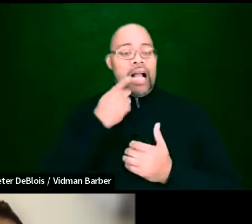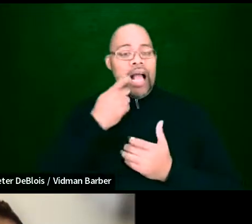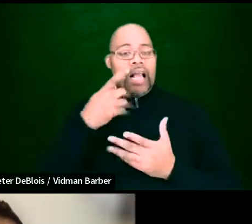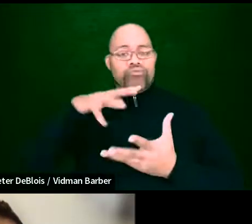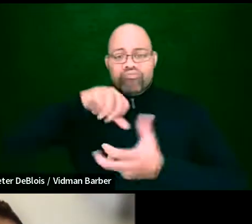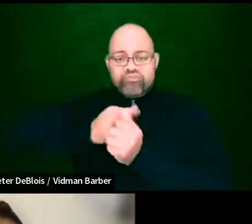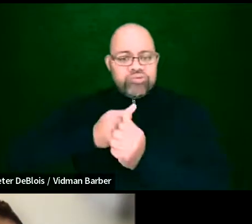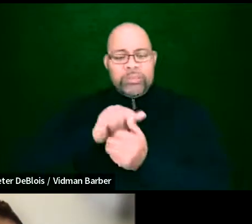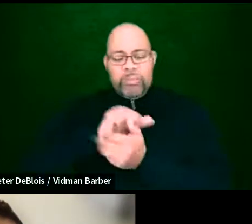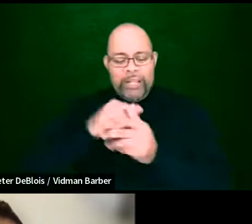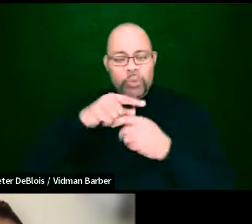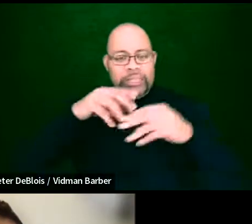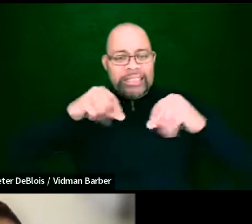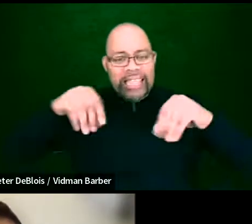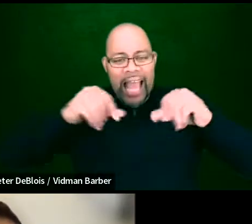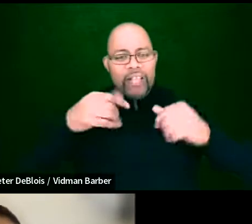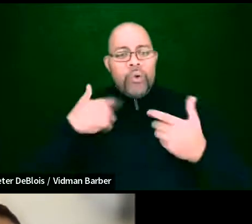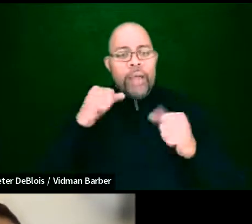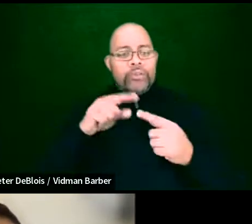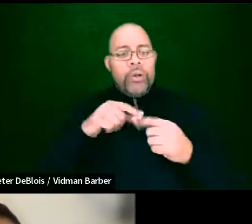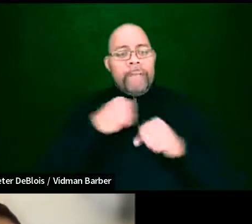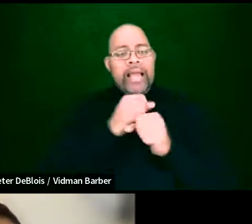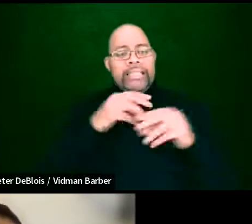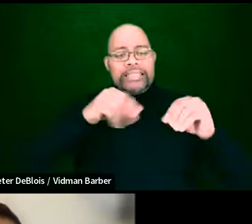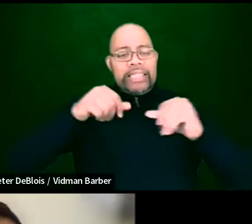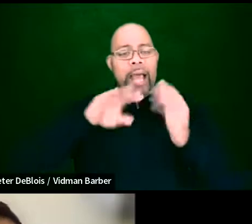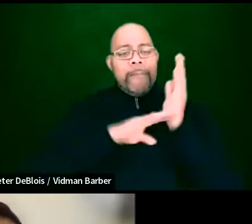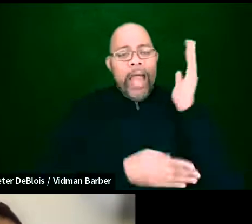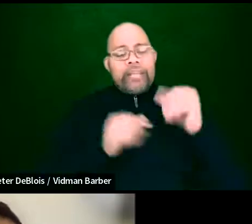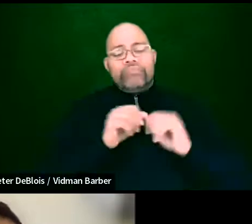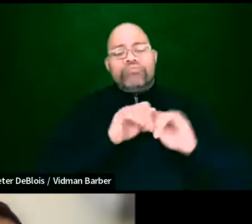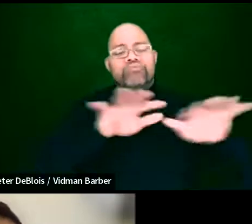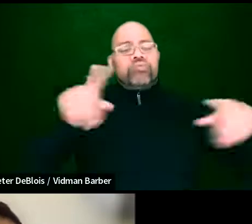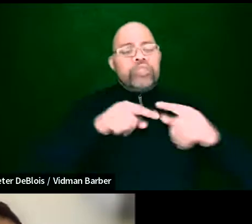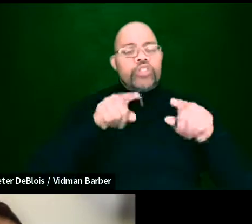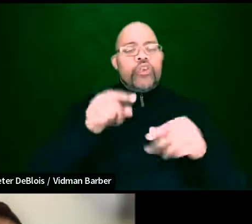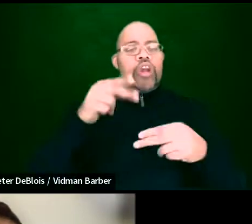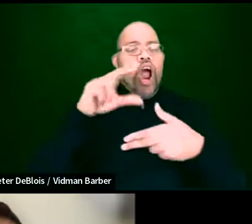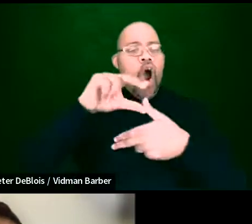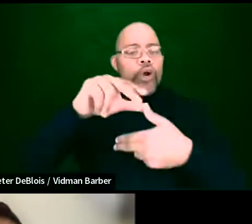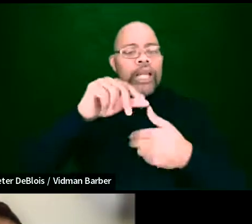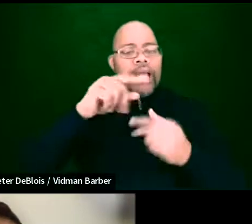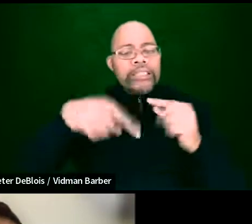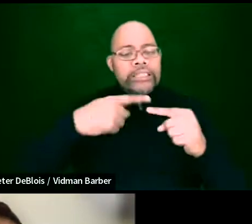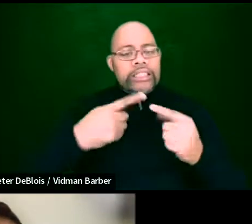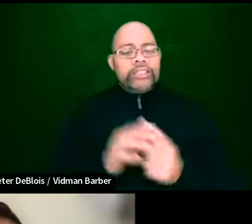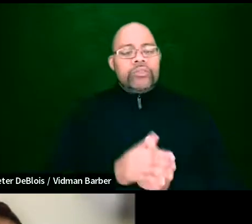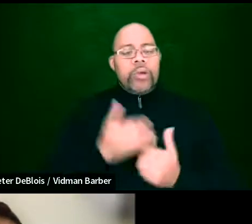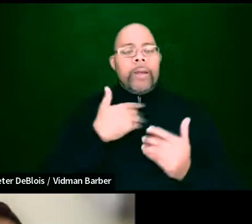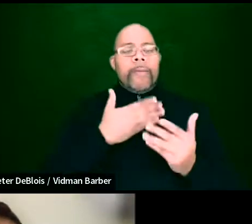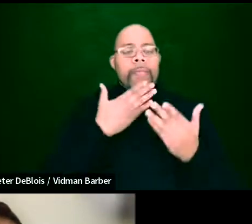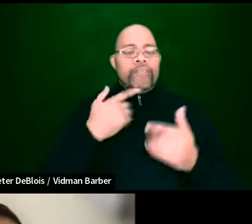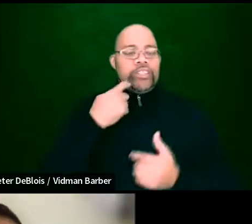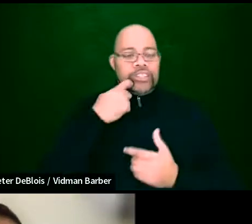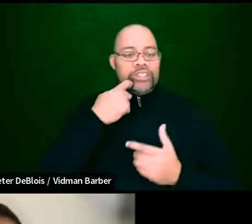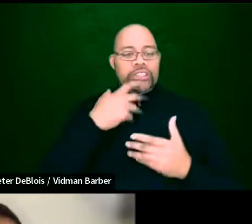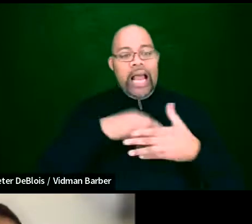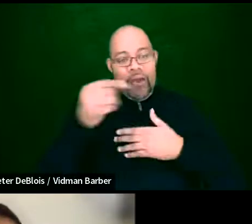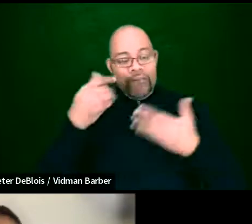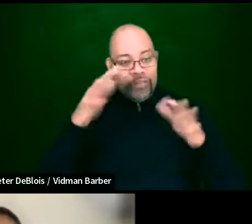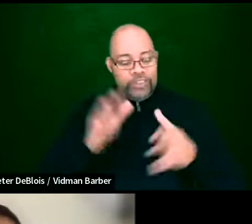bottles into sand. And so we were able to make sandbags and distribute those during hurricane season, which we thankfully just got out